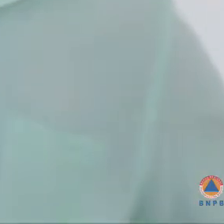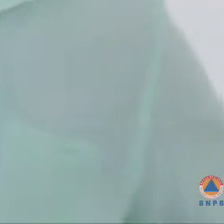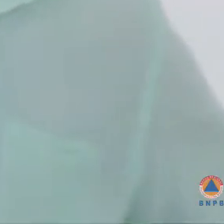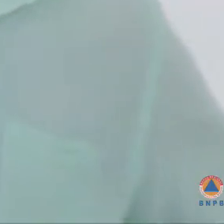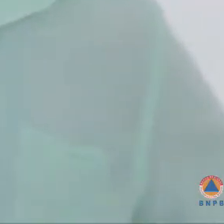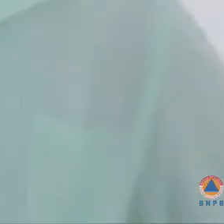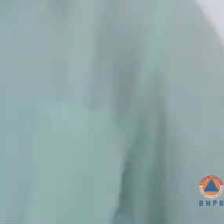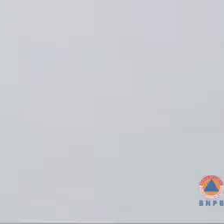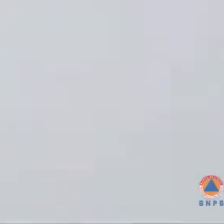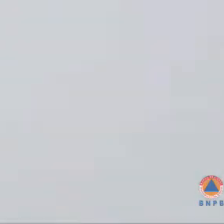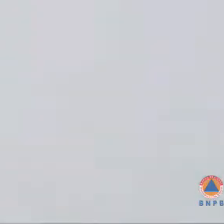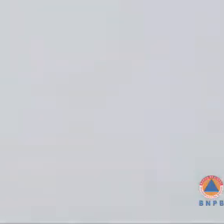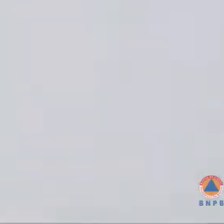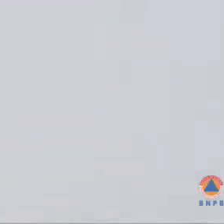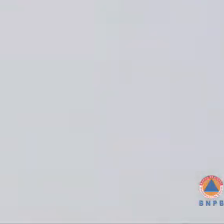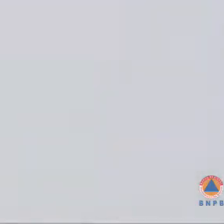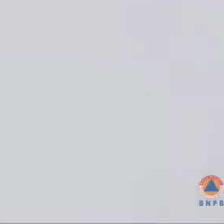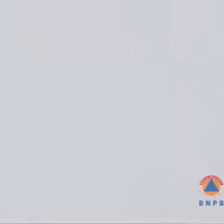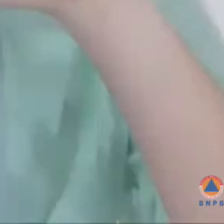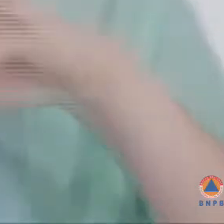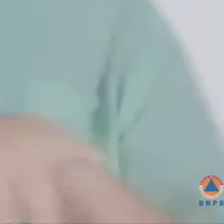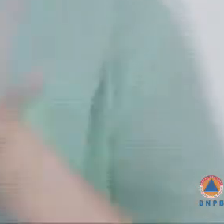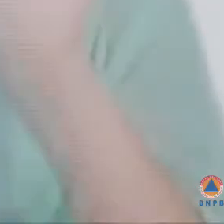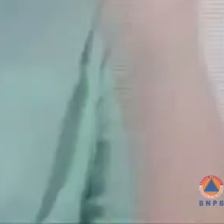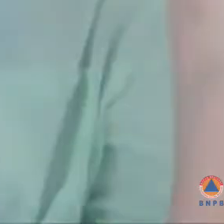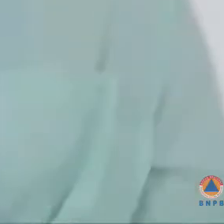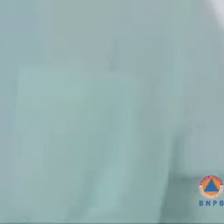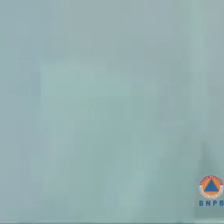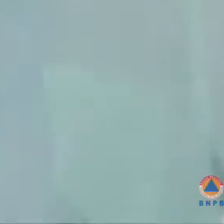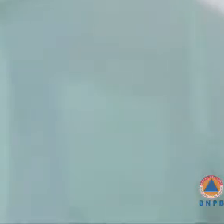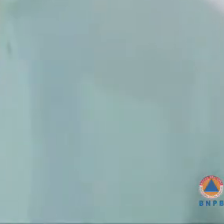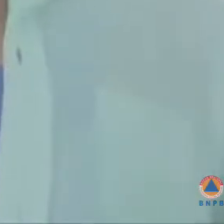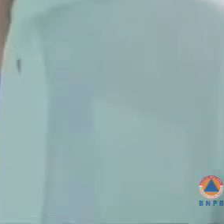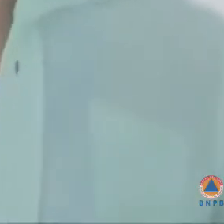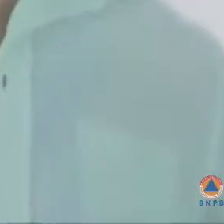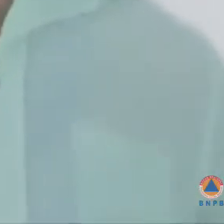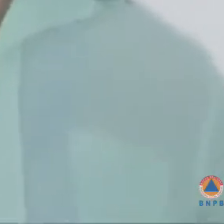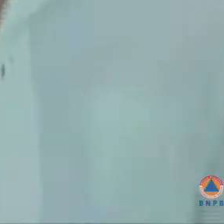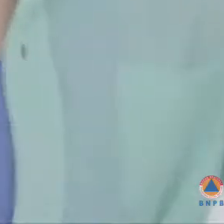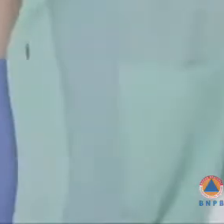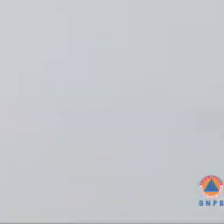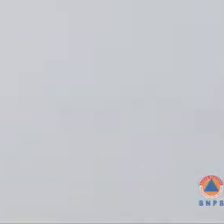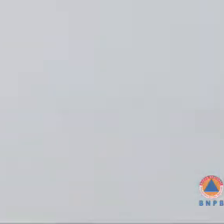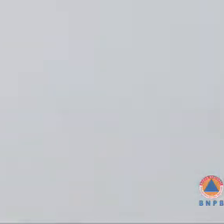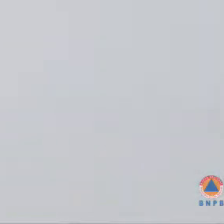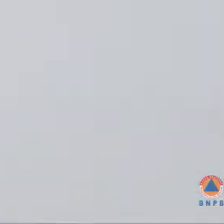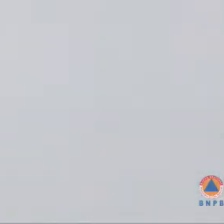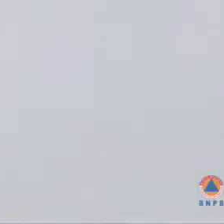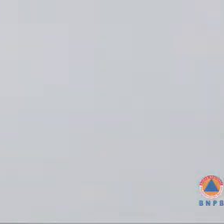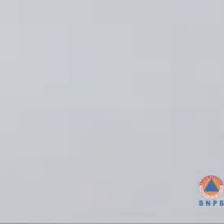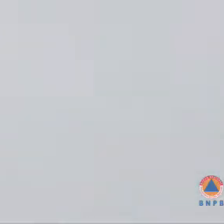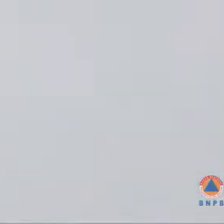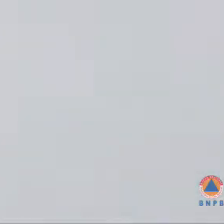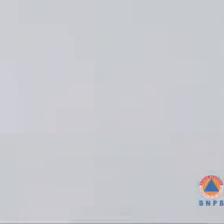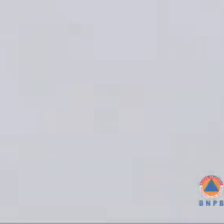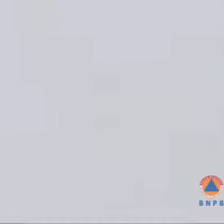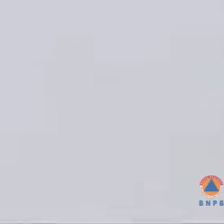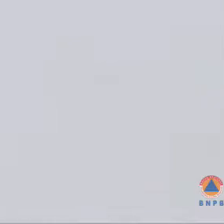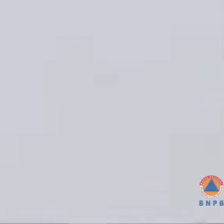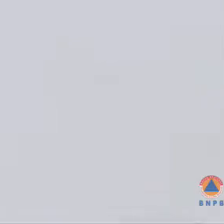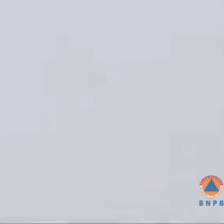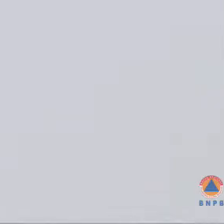hujan cinta, cinta bersemi saat pandemi. Oh, oh, masker dan